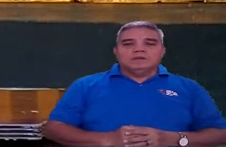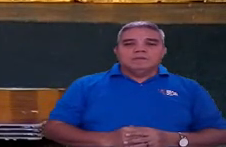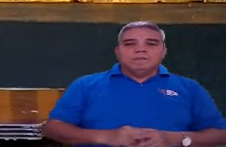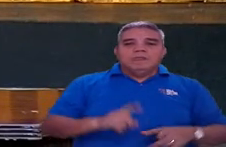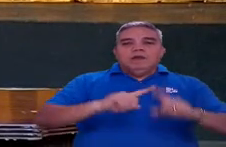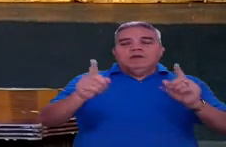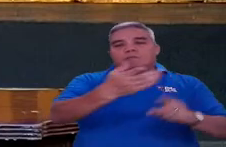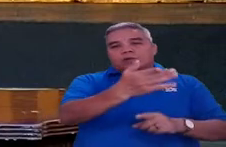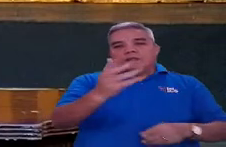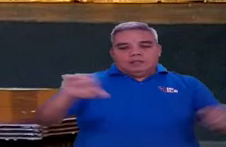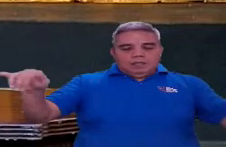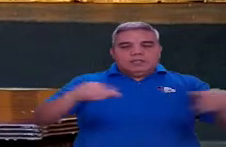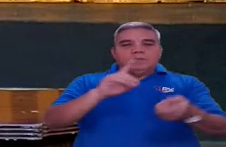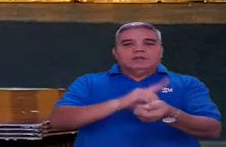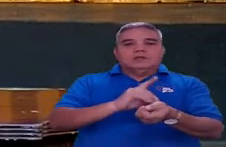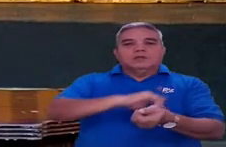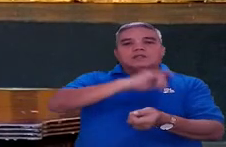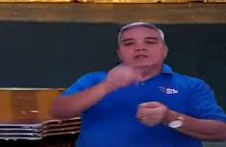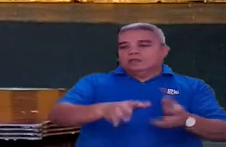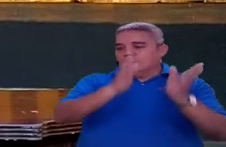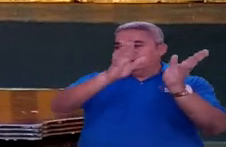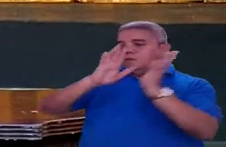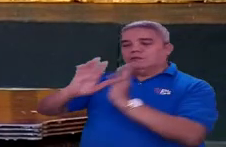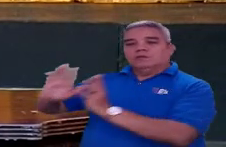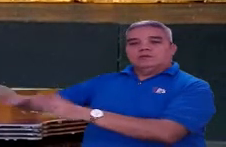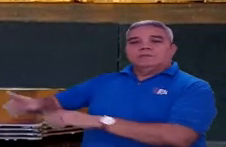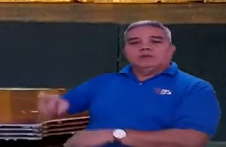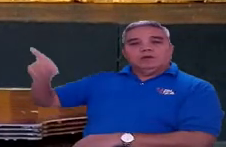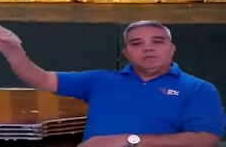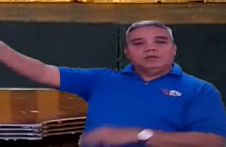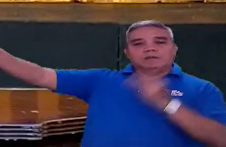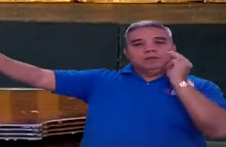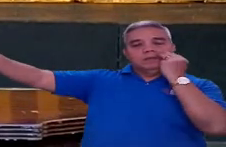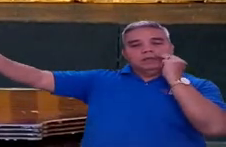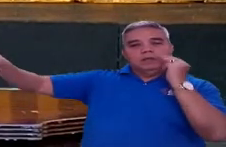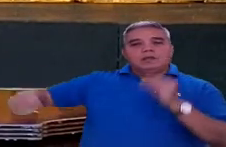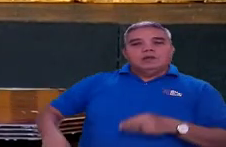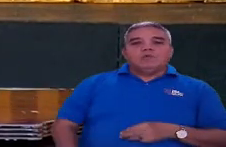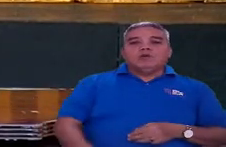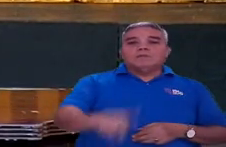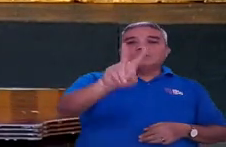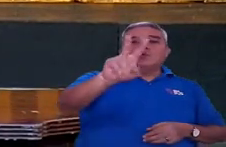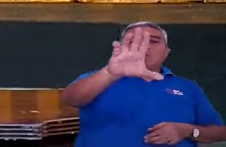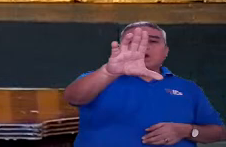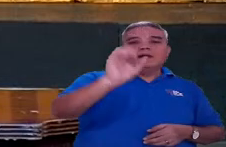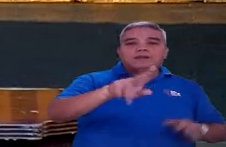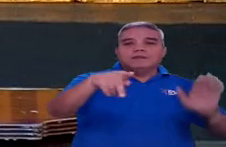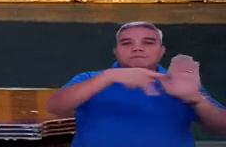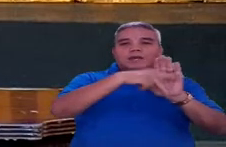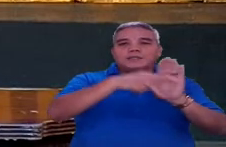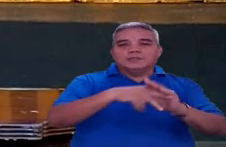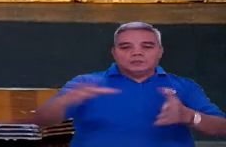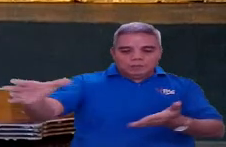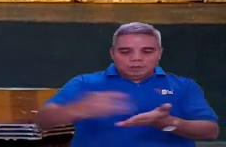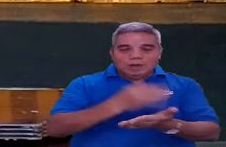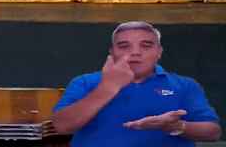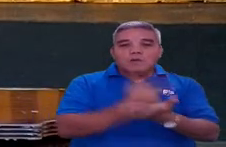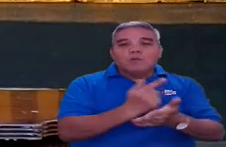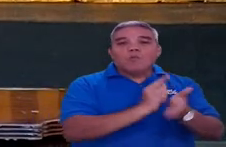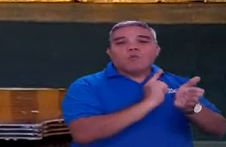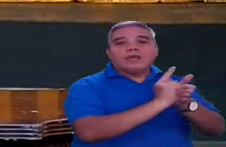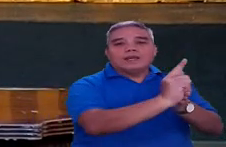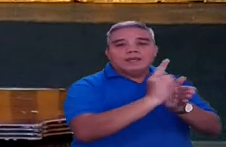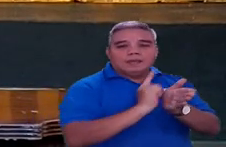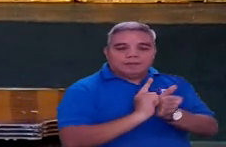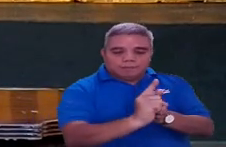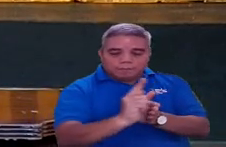4 months after Dr. Giselba turned over the pastorate in Manabla, we have 200 pesos in our offering weekly.